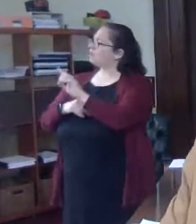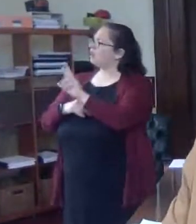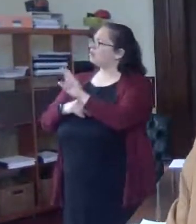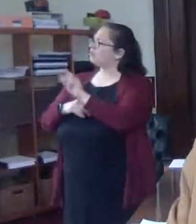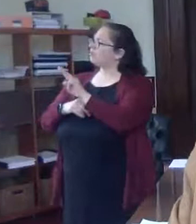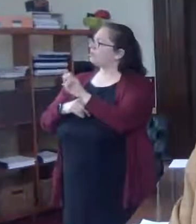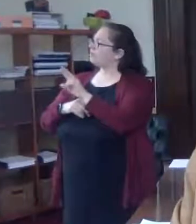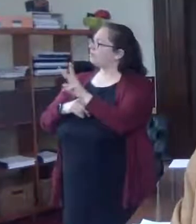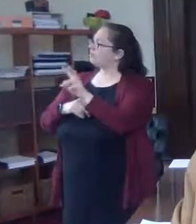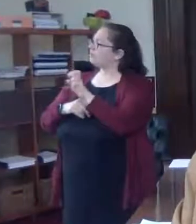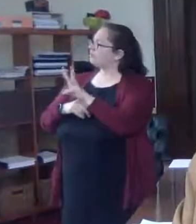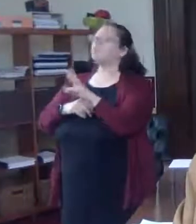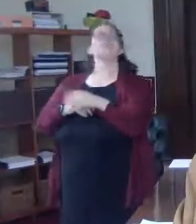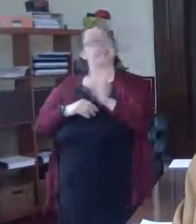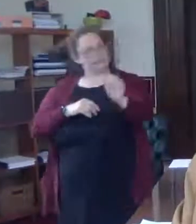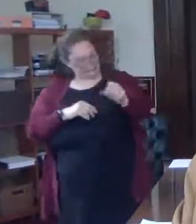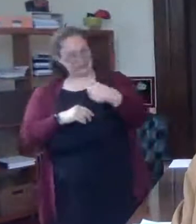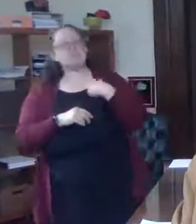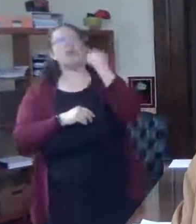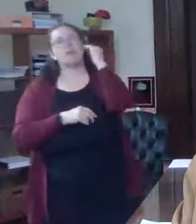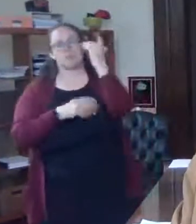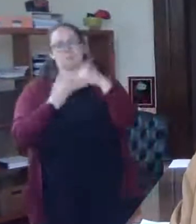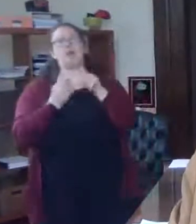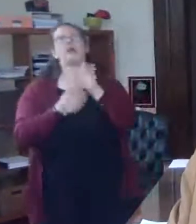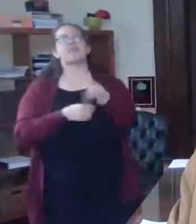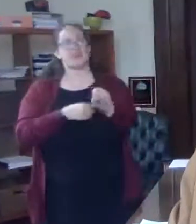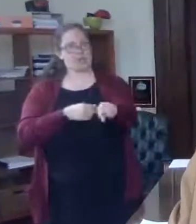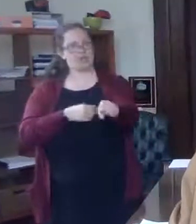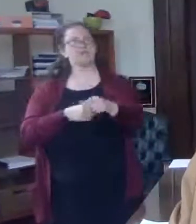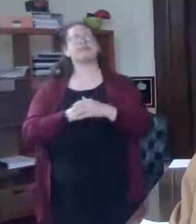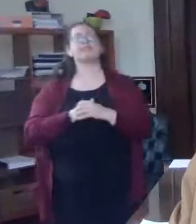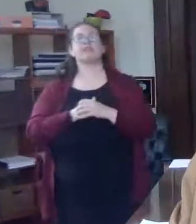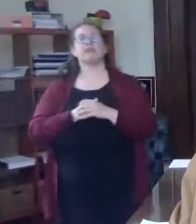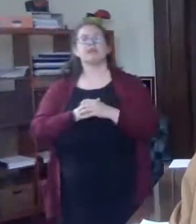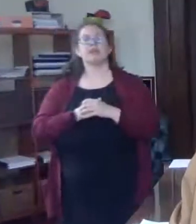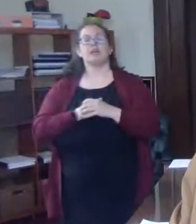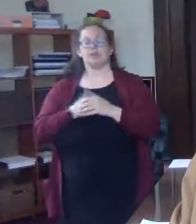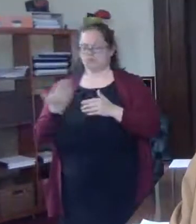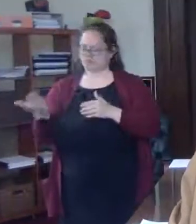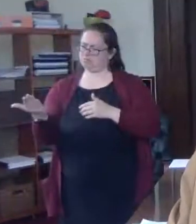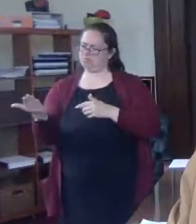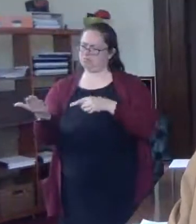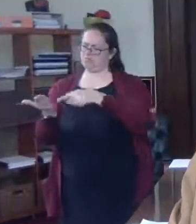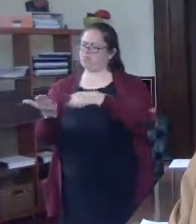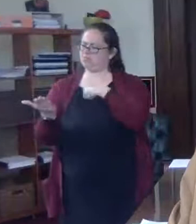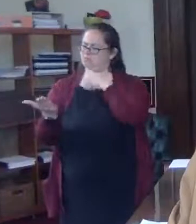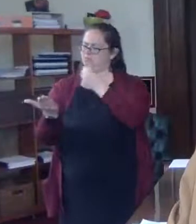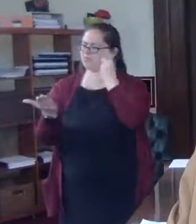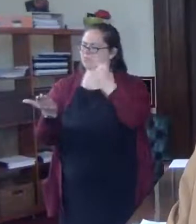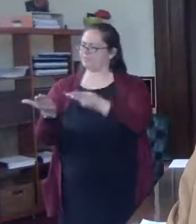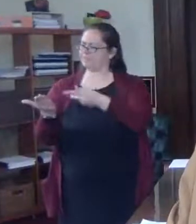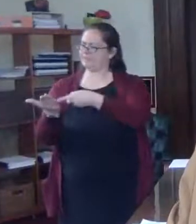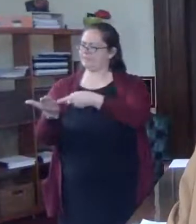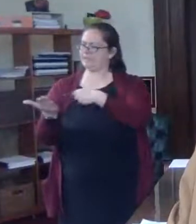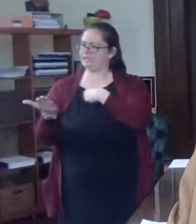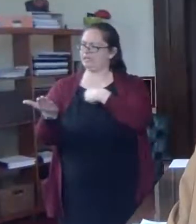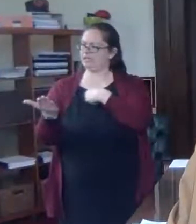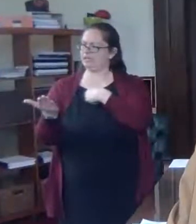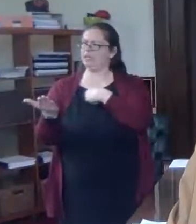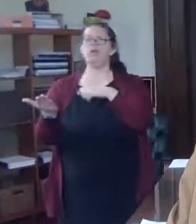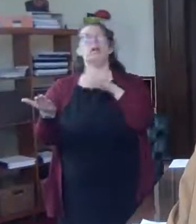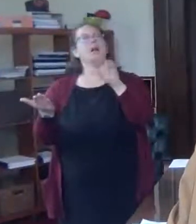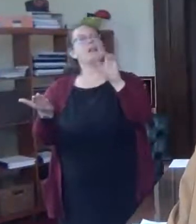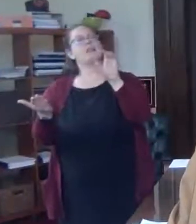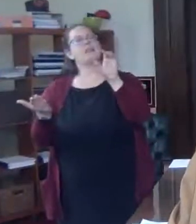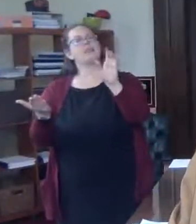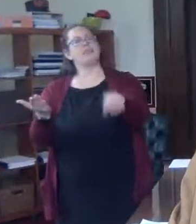5541 Riverview. I do know about that. Well, why isn't it on my... That is